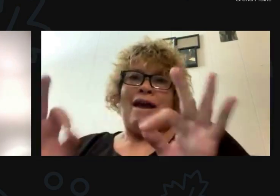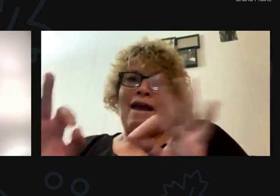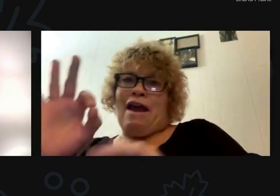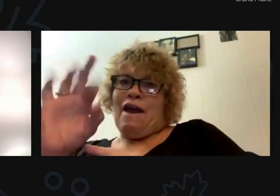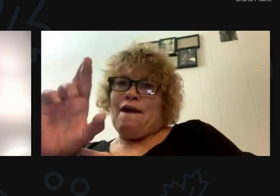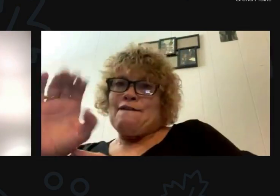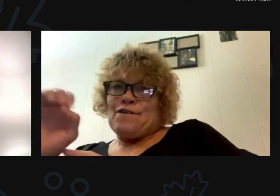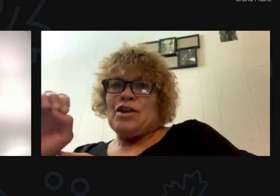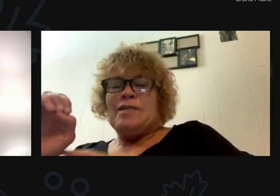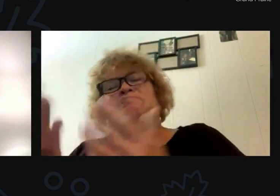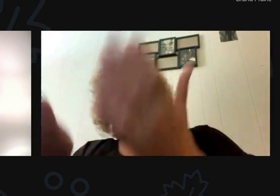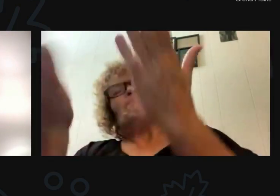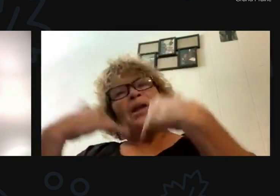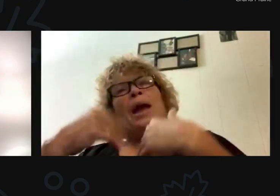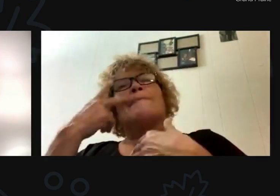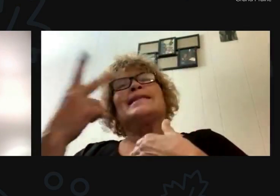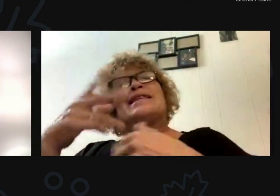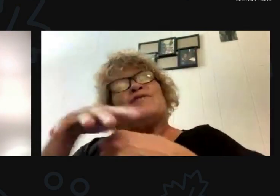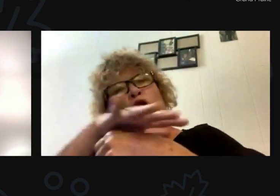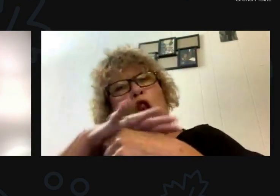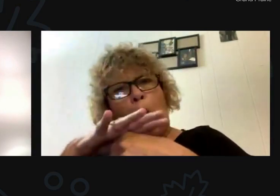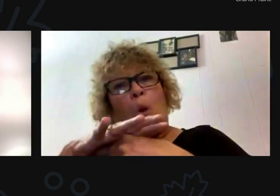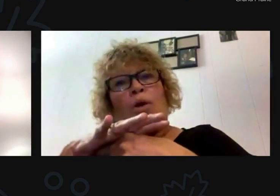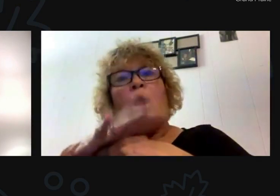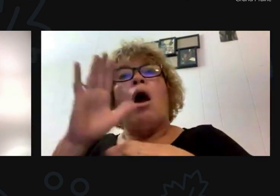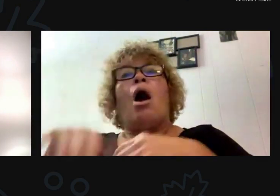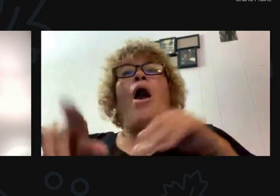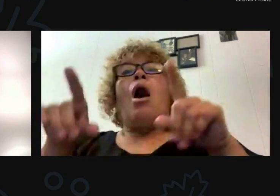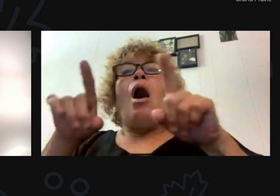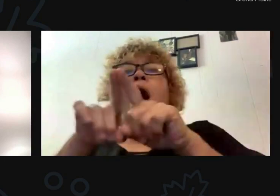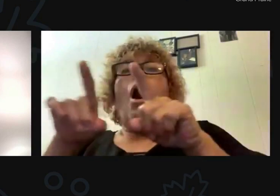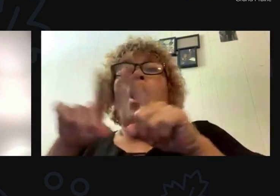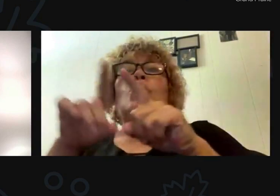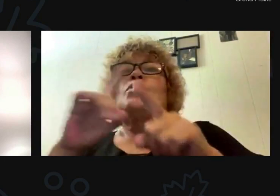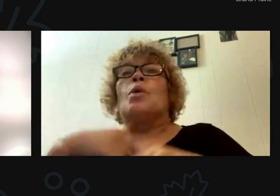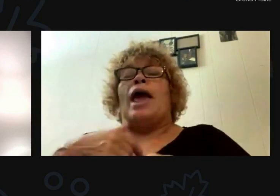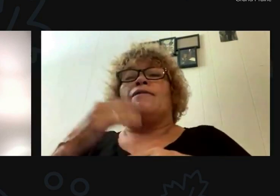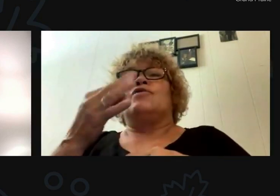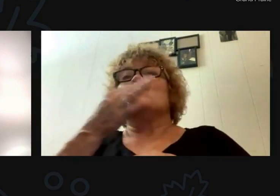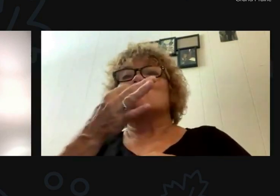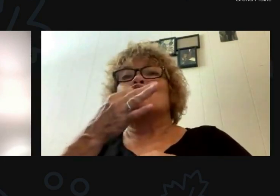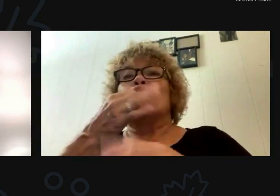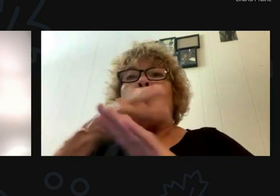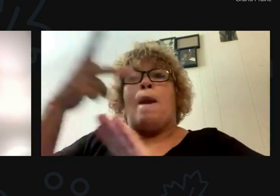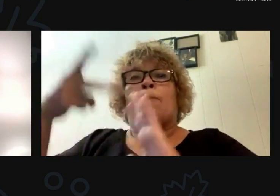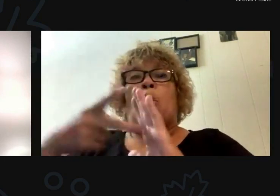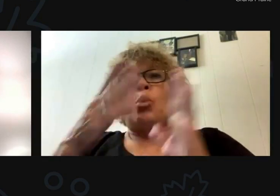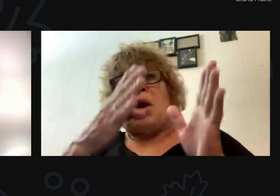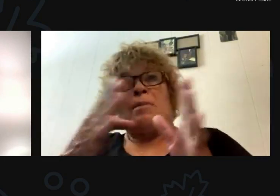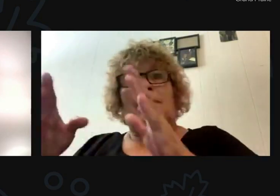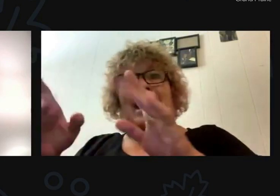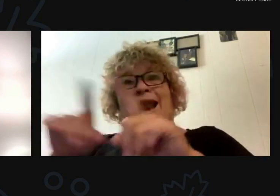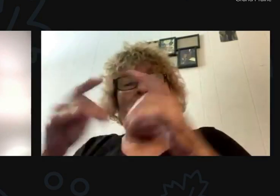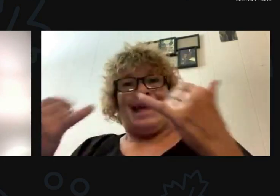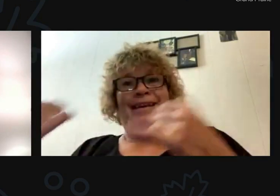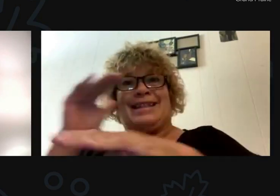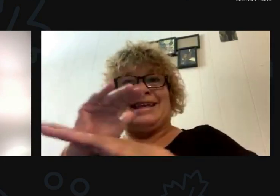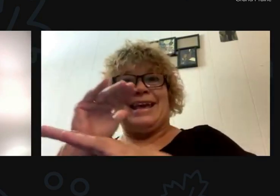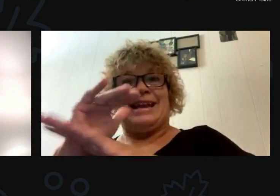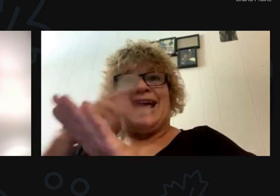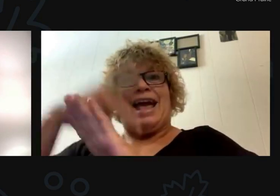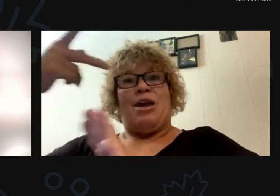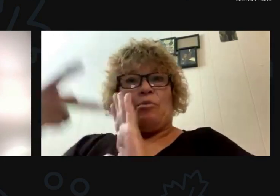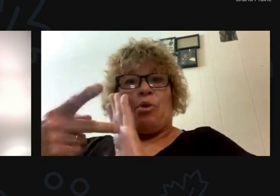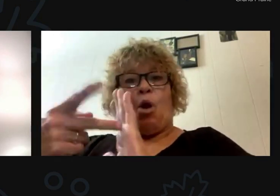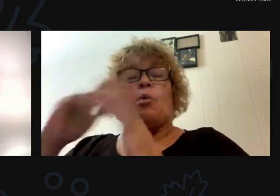us if you're local. Also, just want to promote a few upcoming programs in the series. Just like tonight's program, all